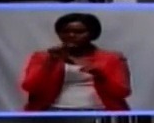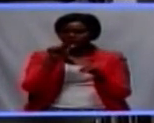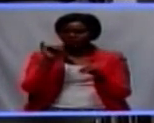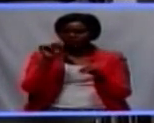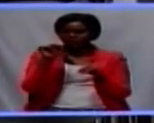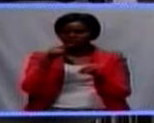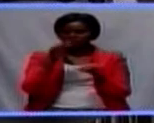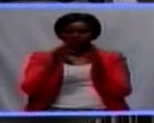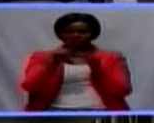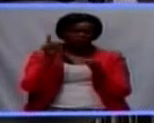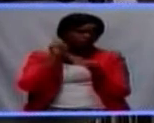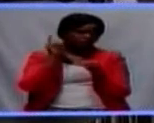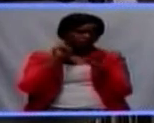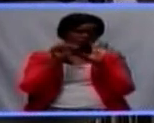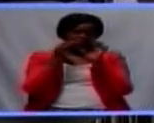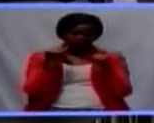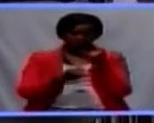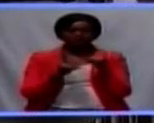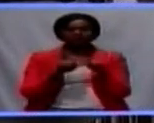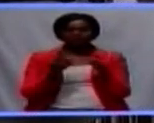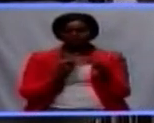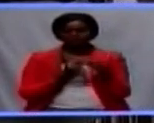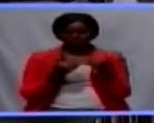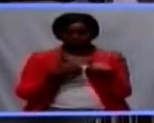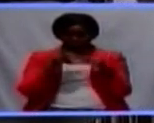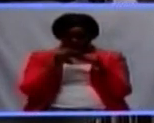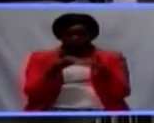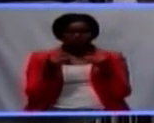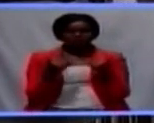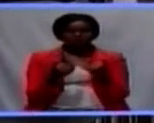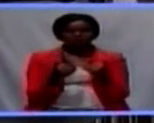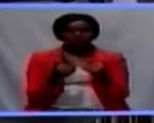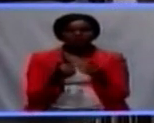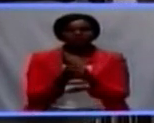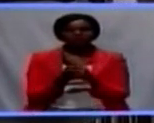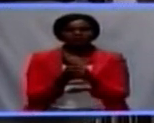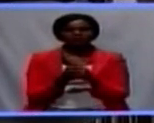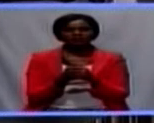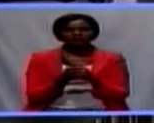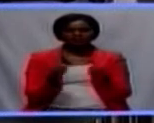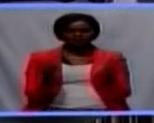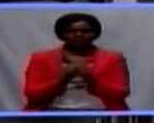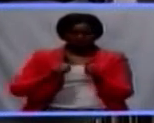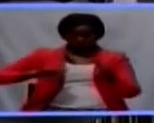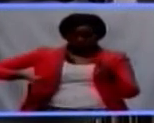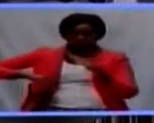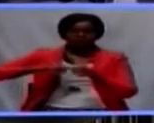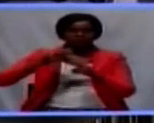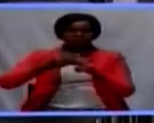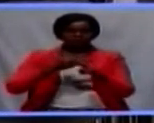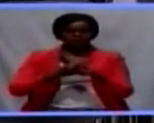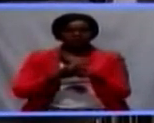about that. What we have decided now, I think with effect from mid last month, is